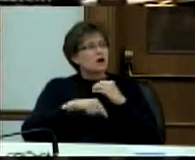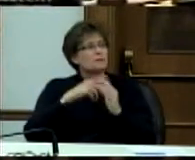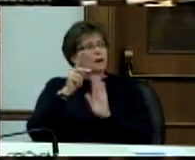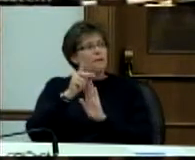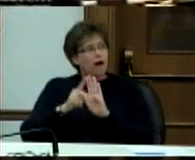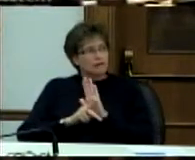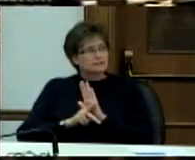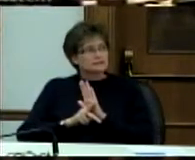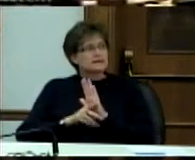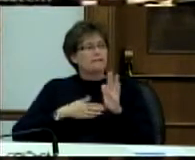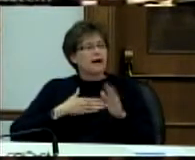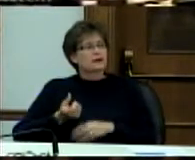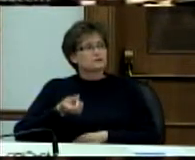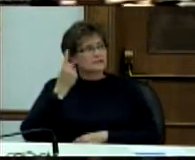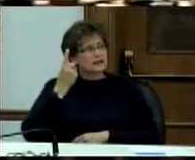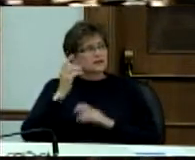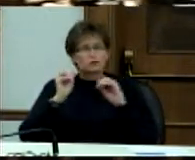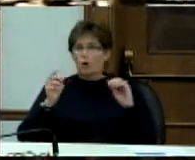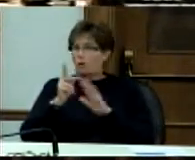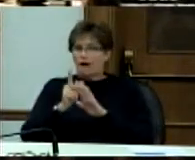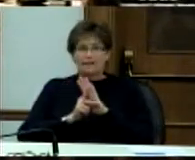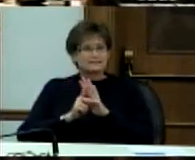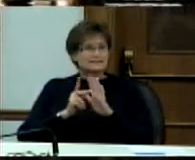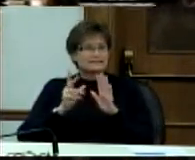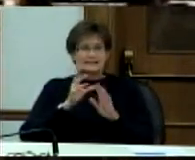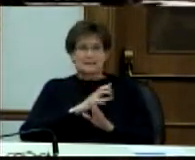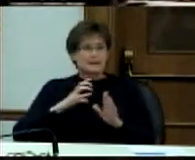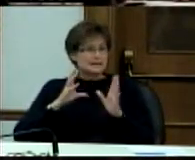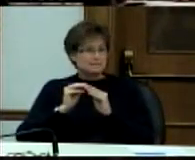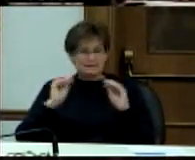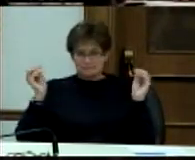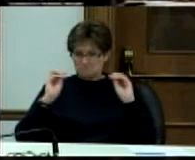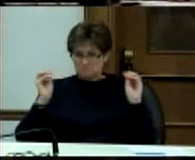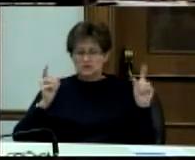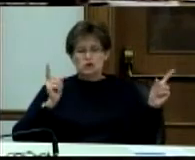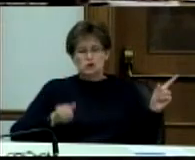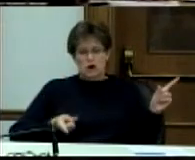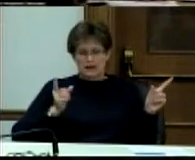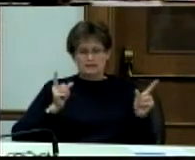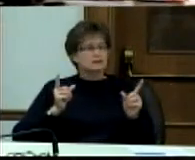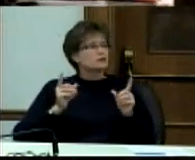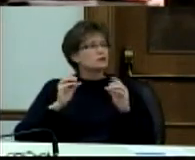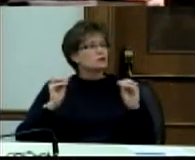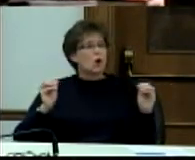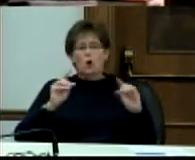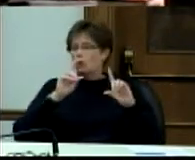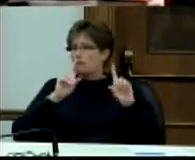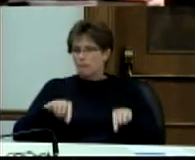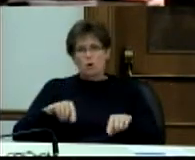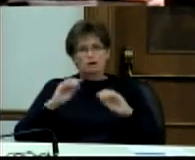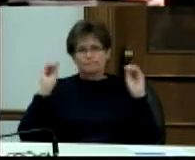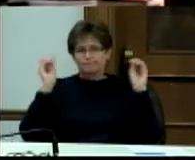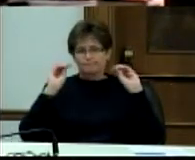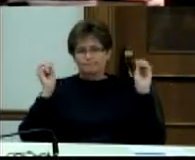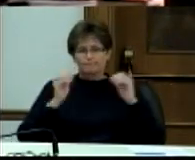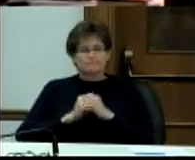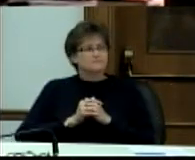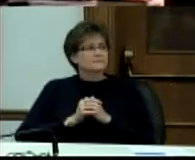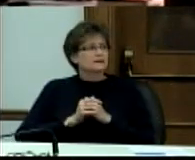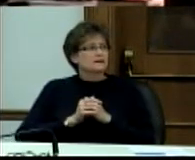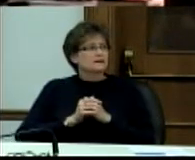Next, we move on to policy. My understanding is there was no policy committee meeting. Correct. Is that right? So there's no report on